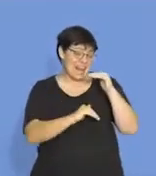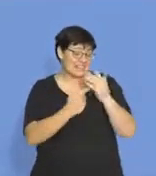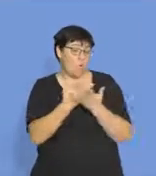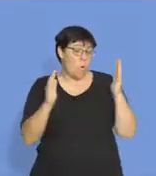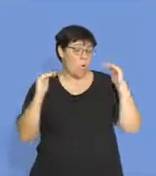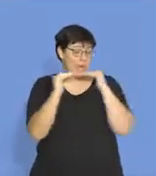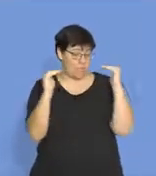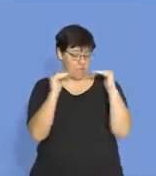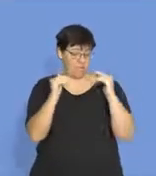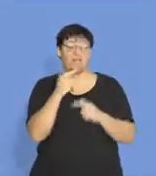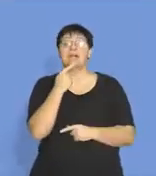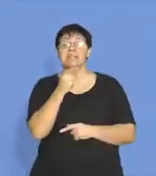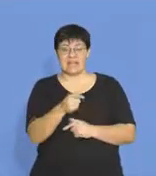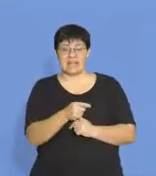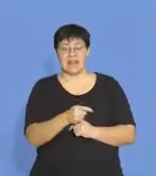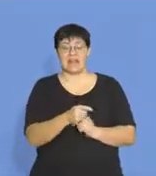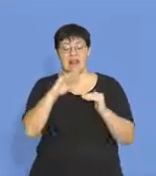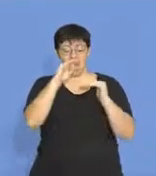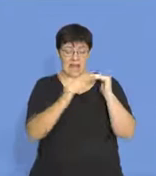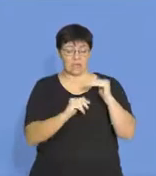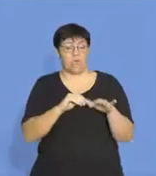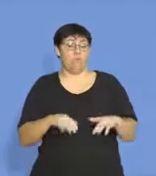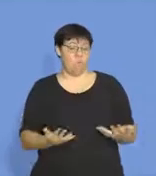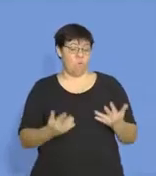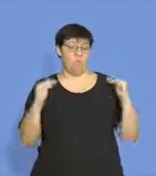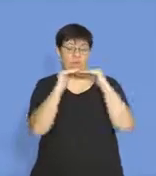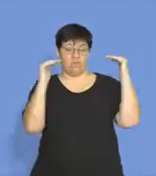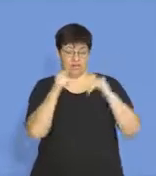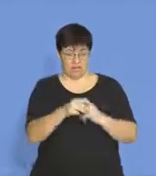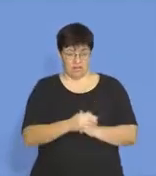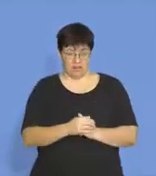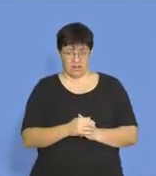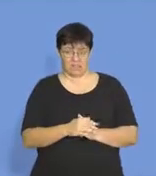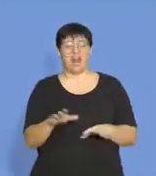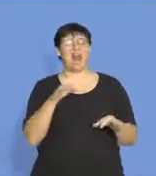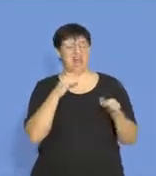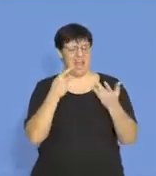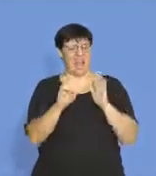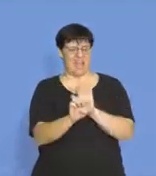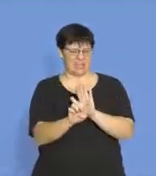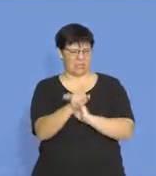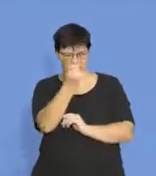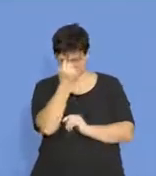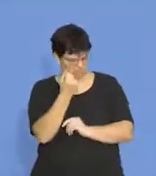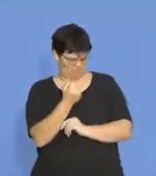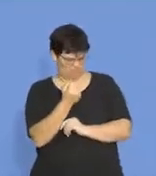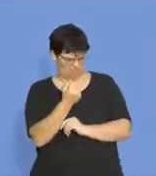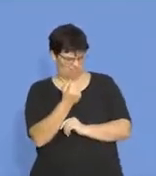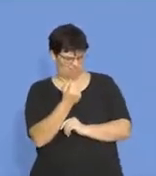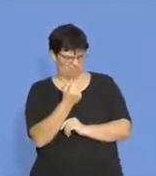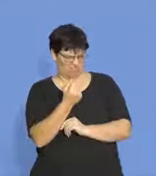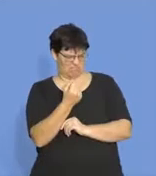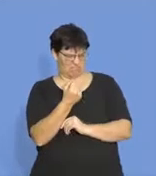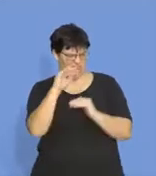to, the symbol actually says less or equal to, and I'm quickly going to make an example for you to understand